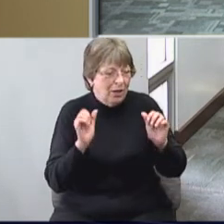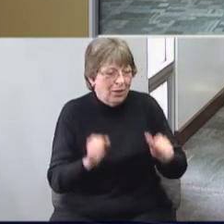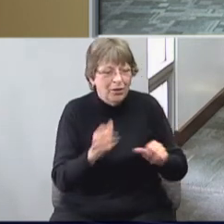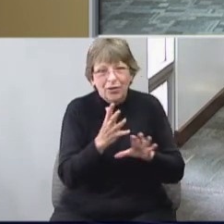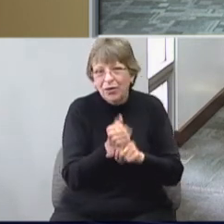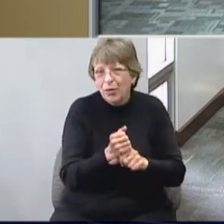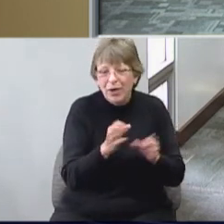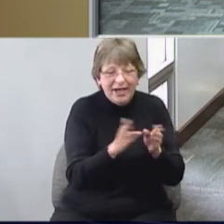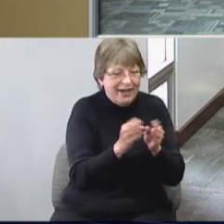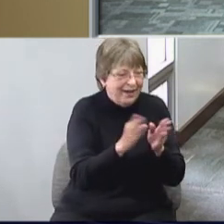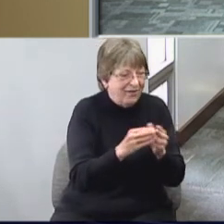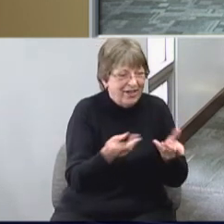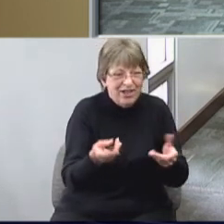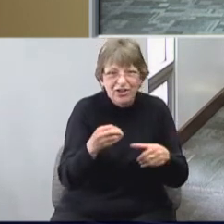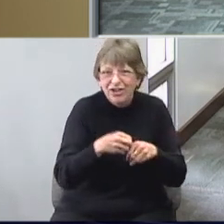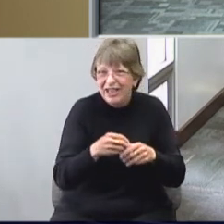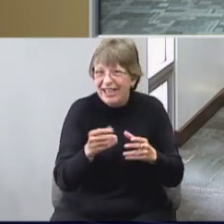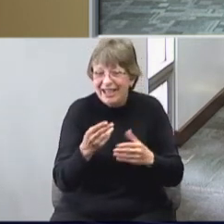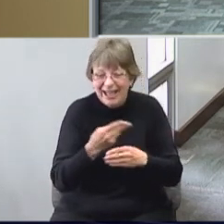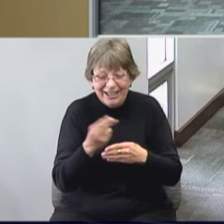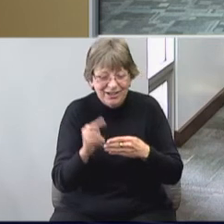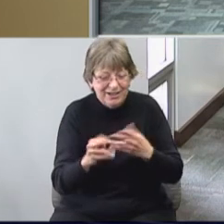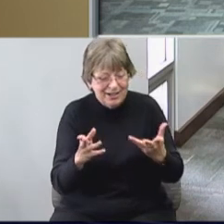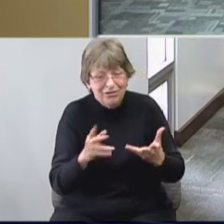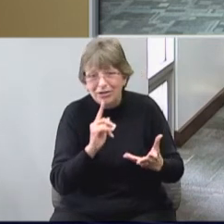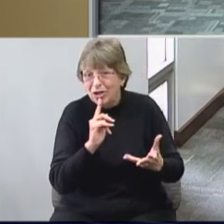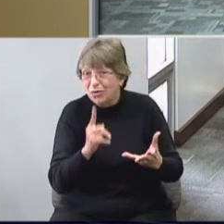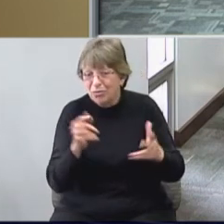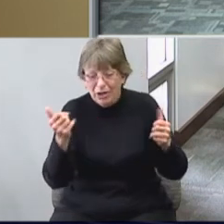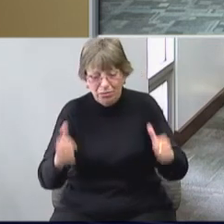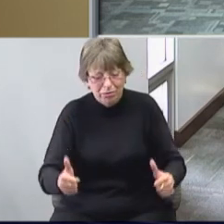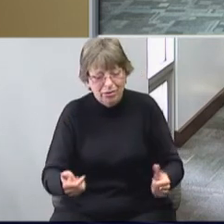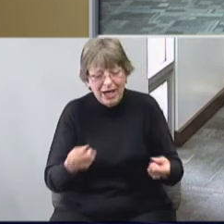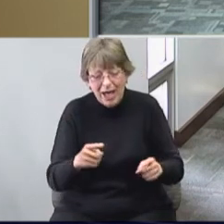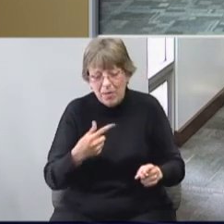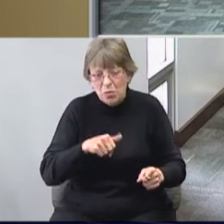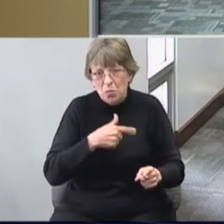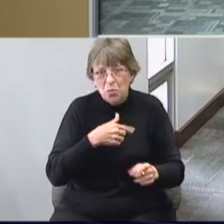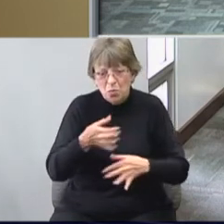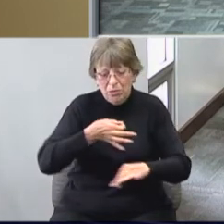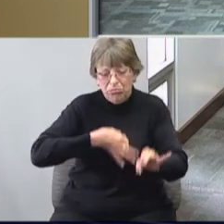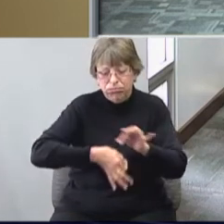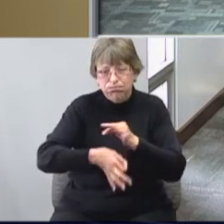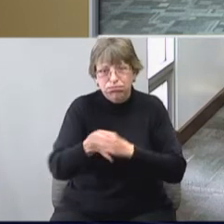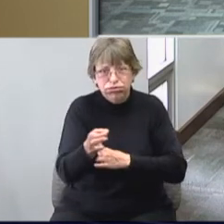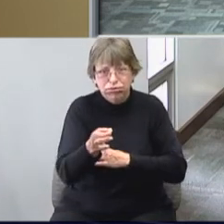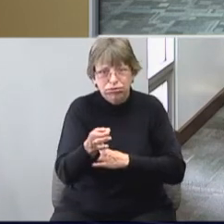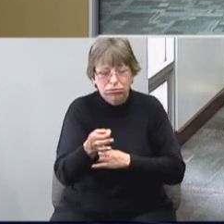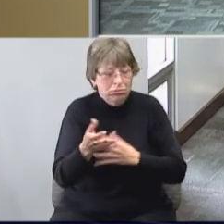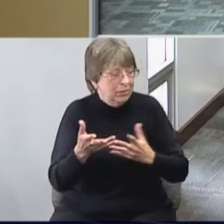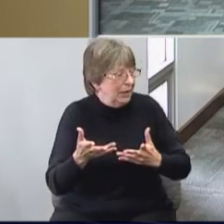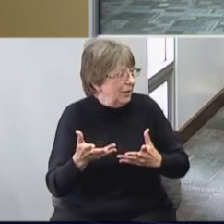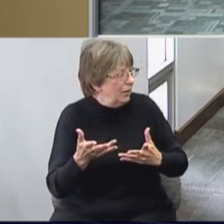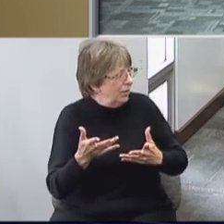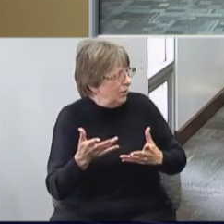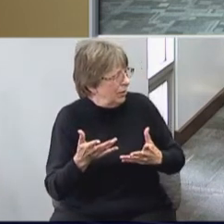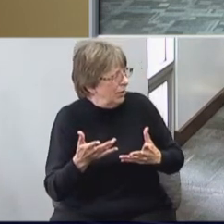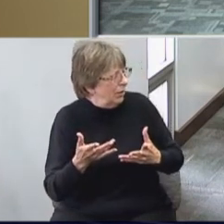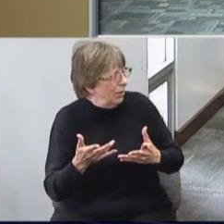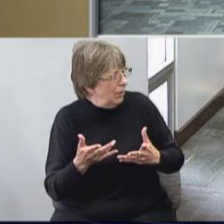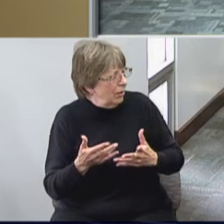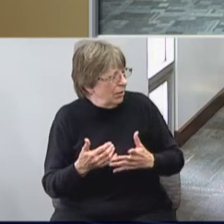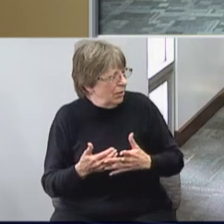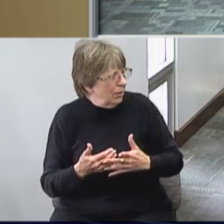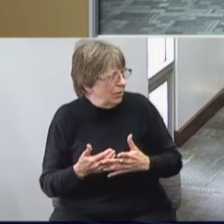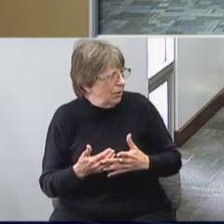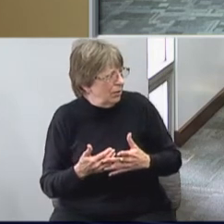down. Since we took over, we did not want to force or ask the city